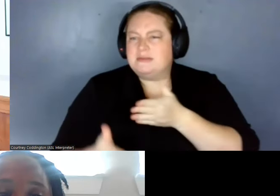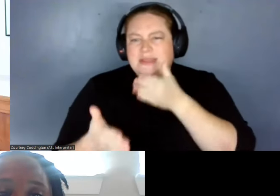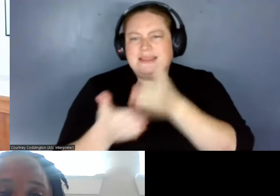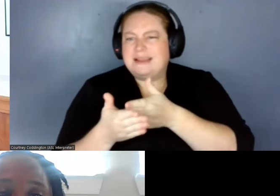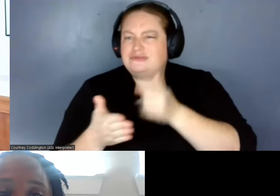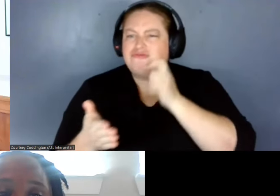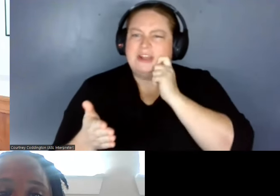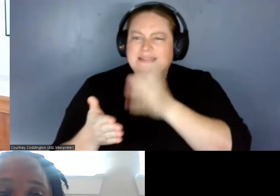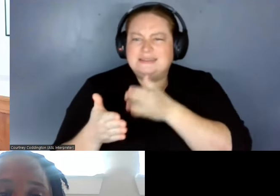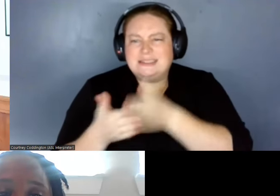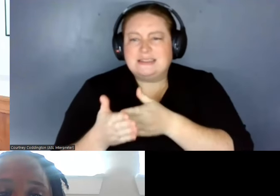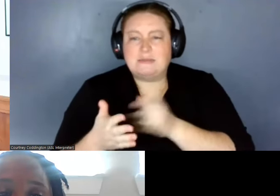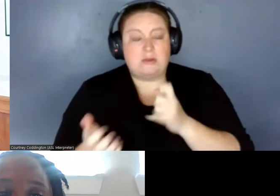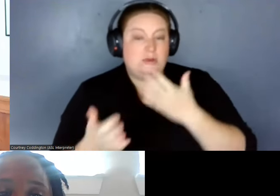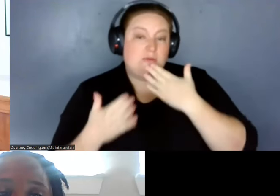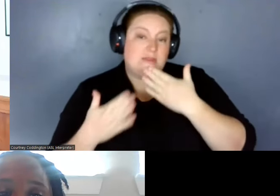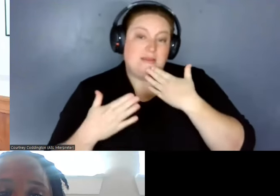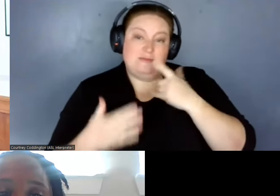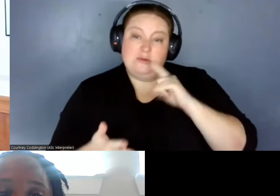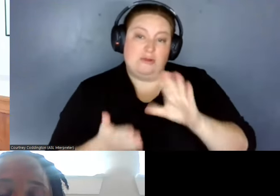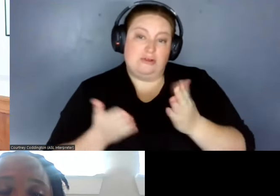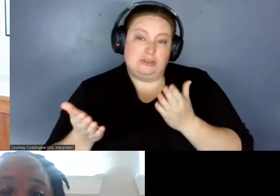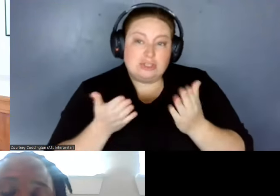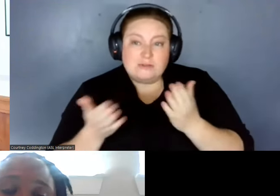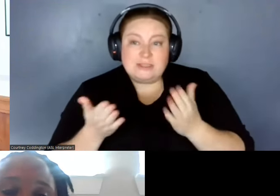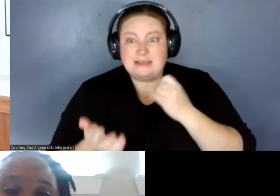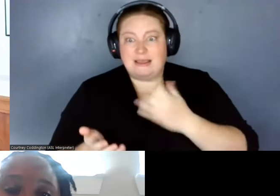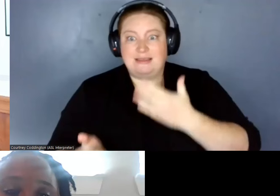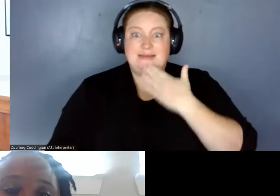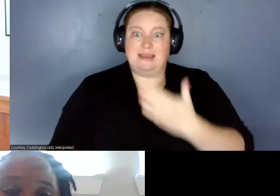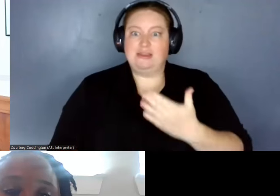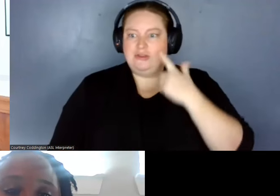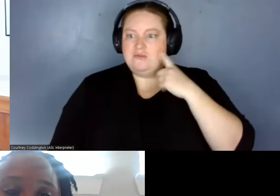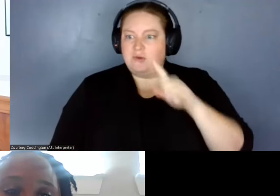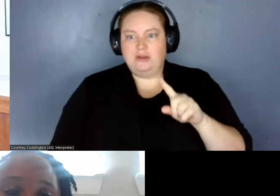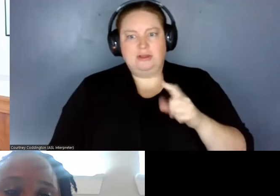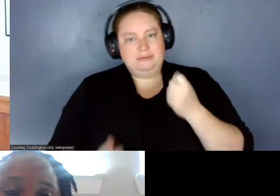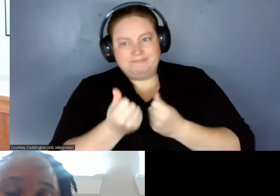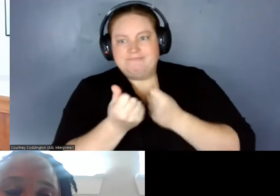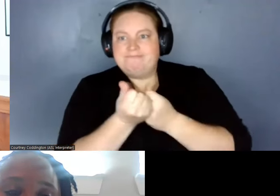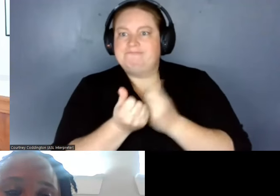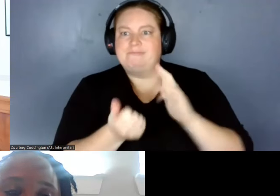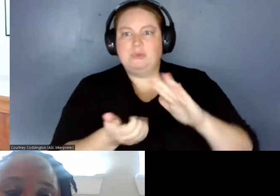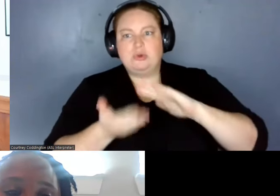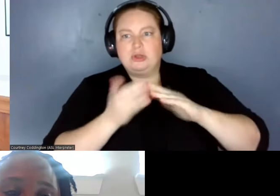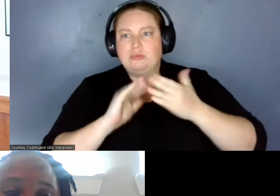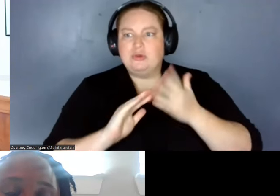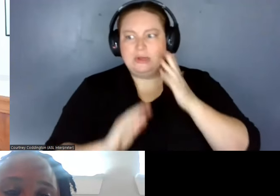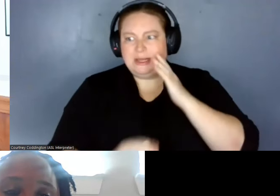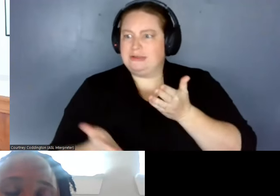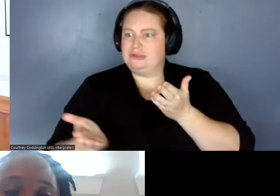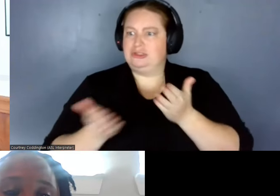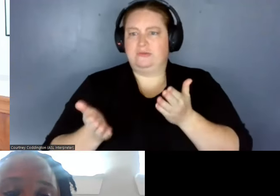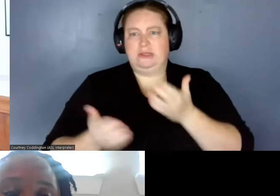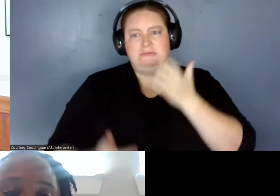your service and thank you for standing up for your community and serving in this really powerful way.